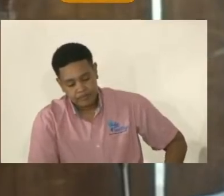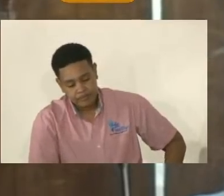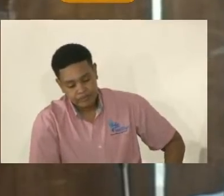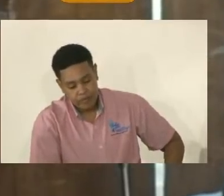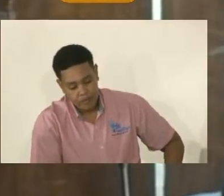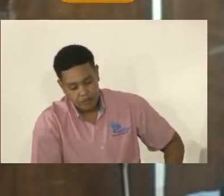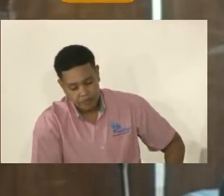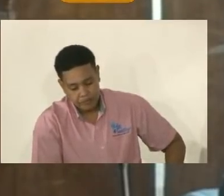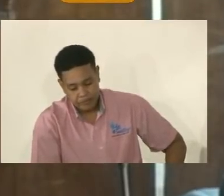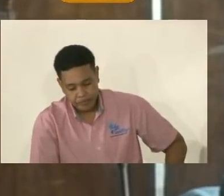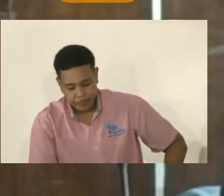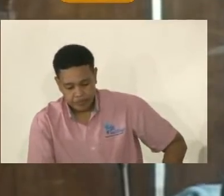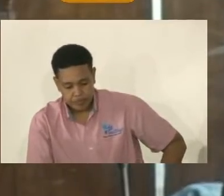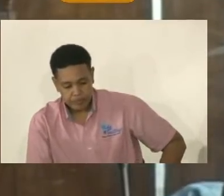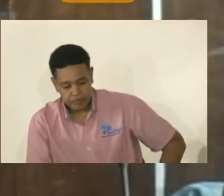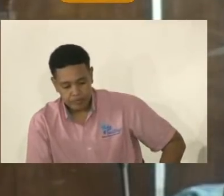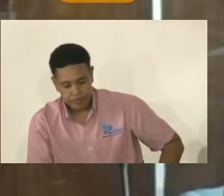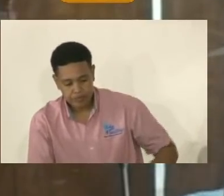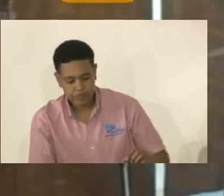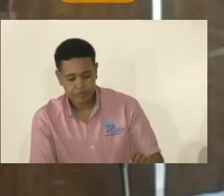We must do better.